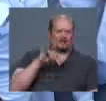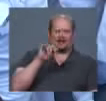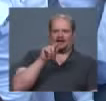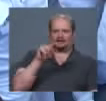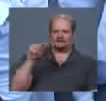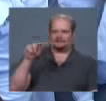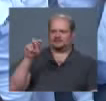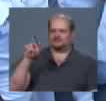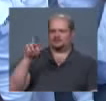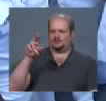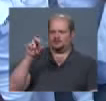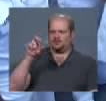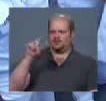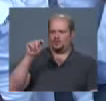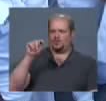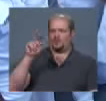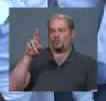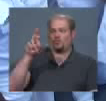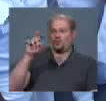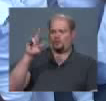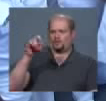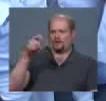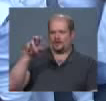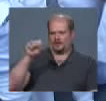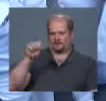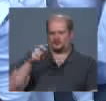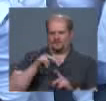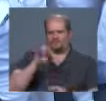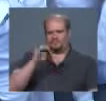IT2 Rodriguez from Melbourne, Florida.